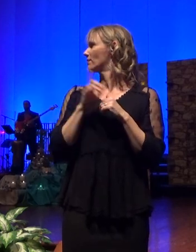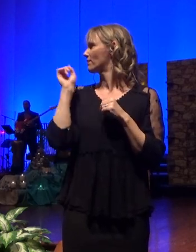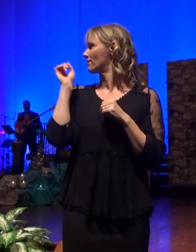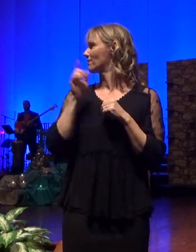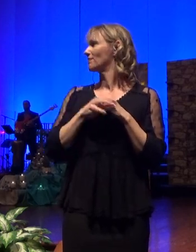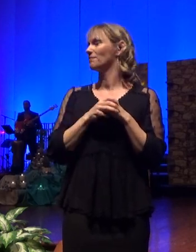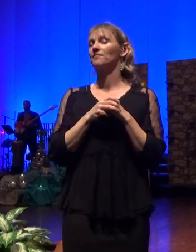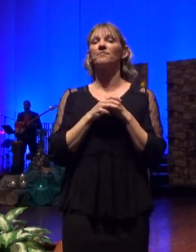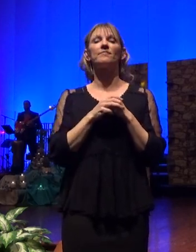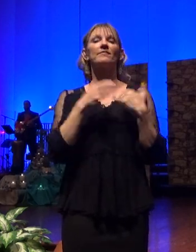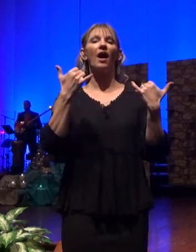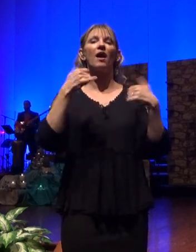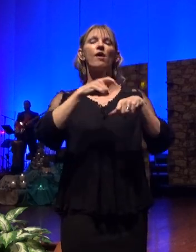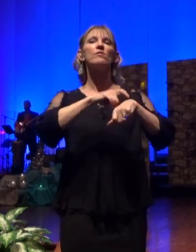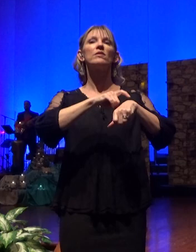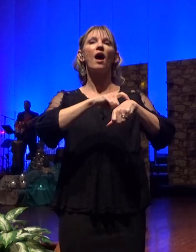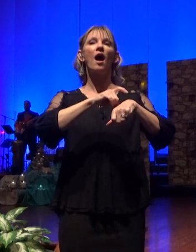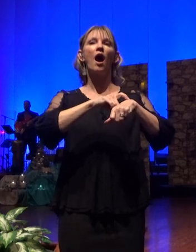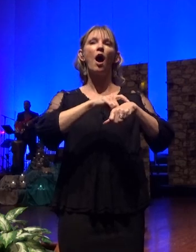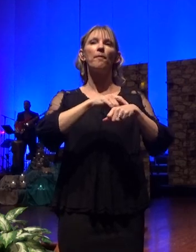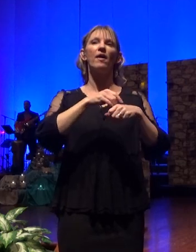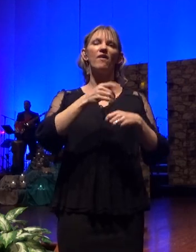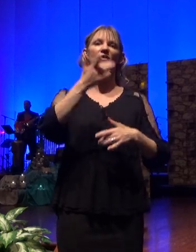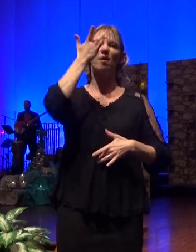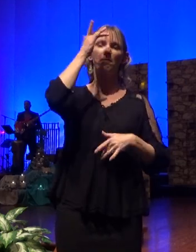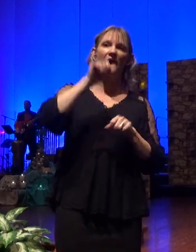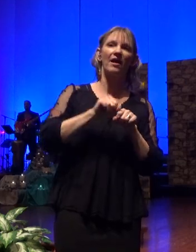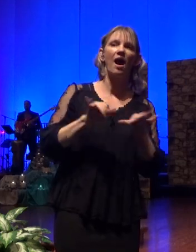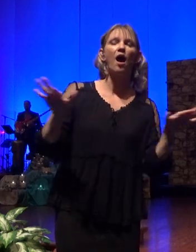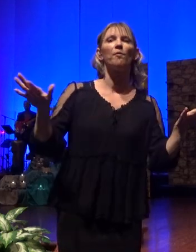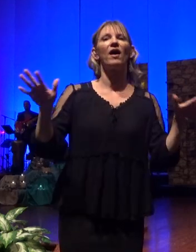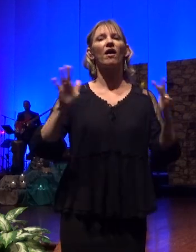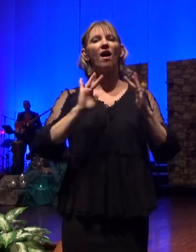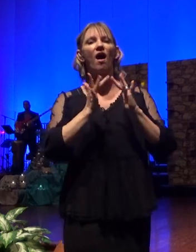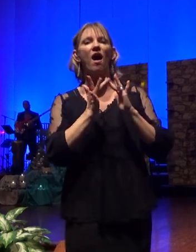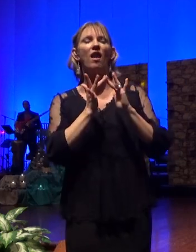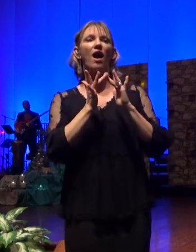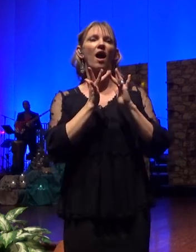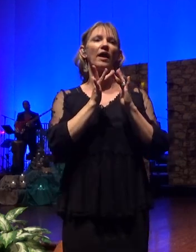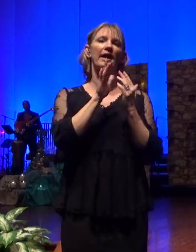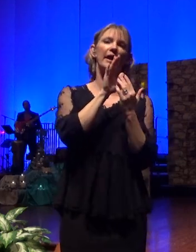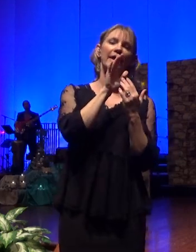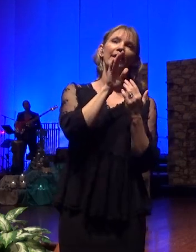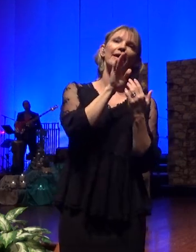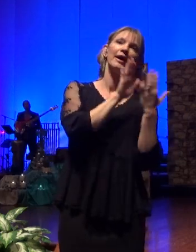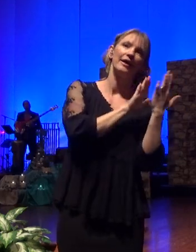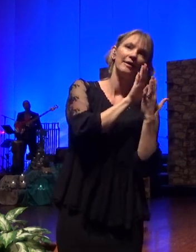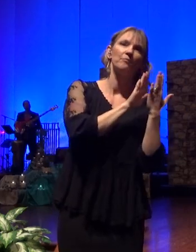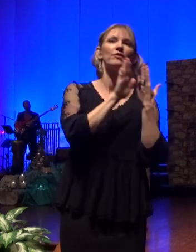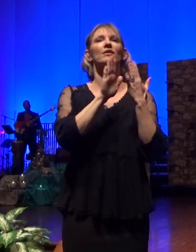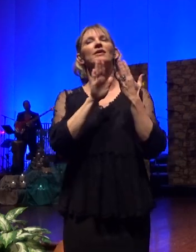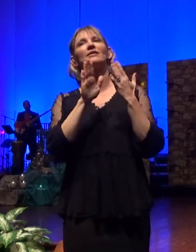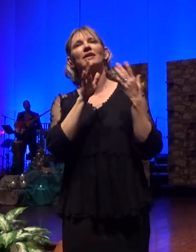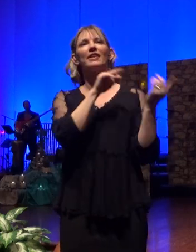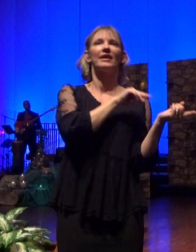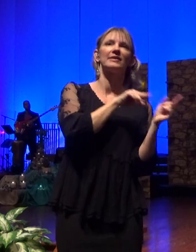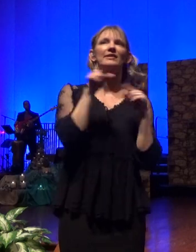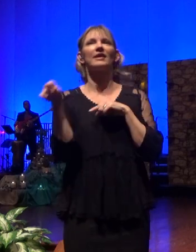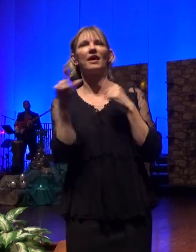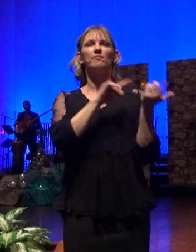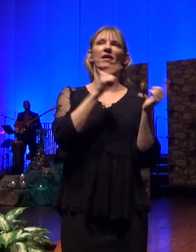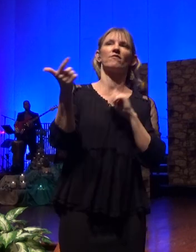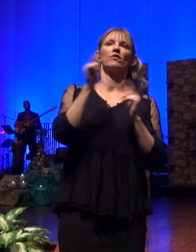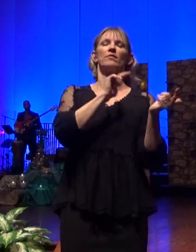this time of pandemic and online and in person and online and in person, a little bit of both, a little bit of this, it's important to remember that